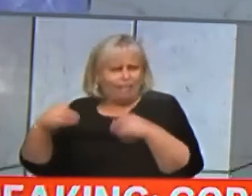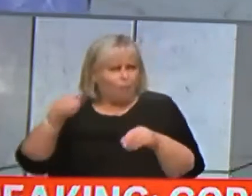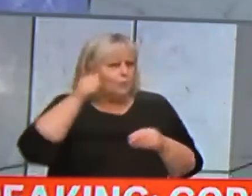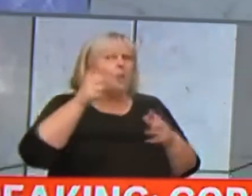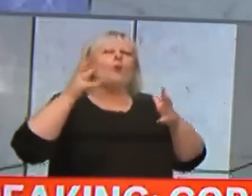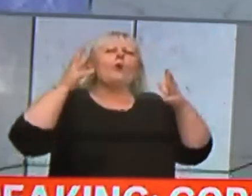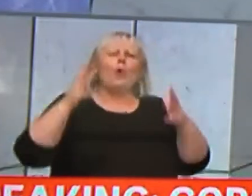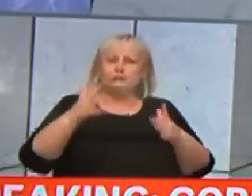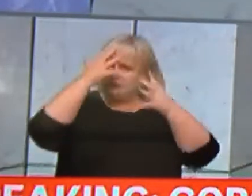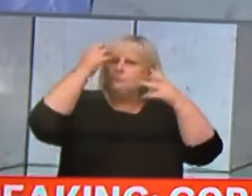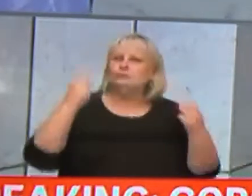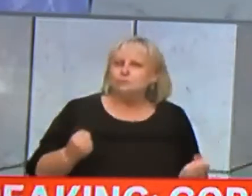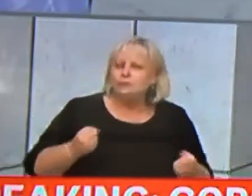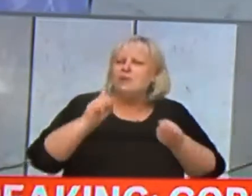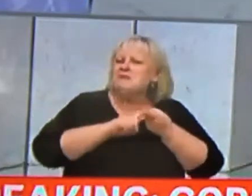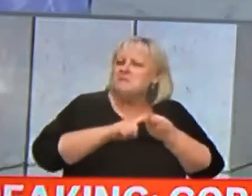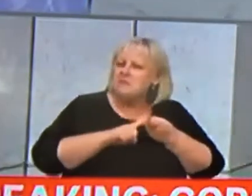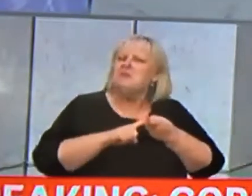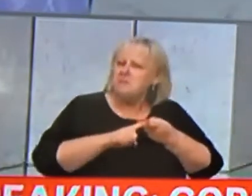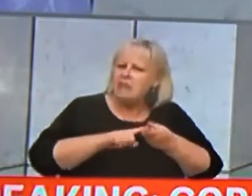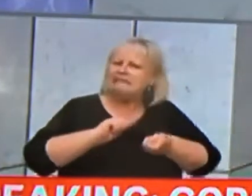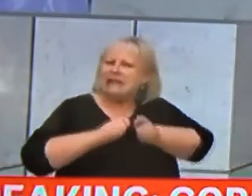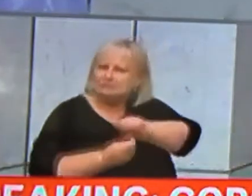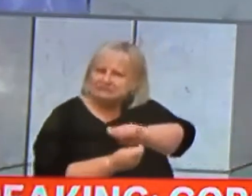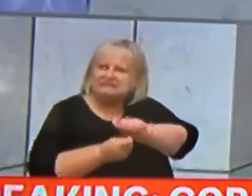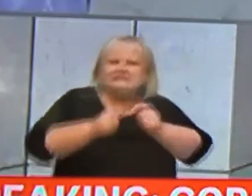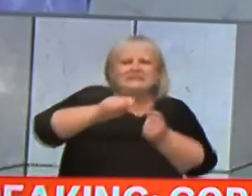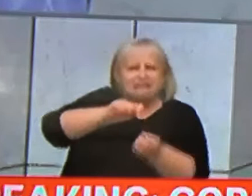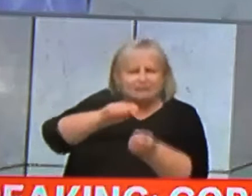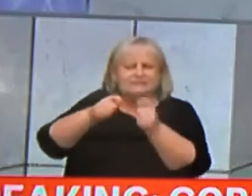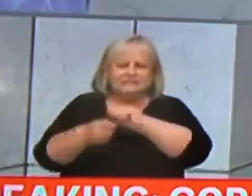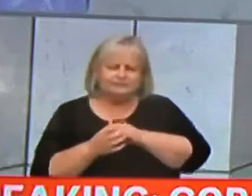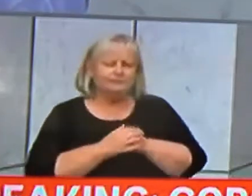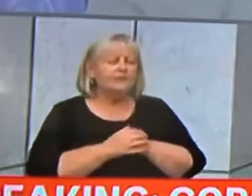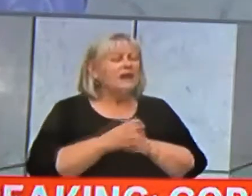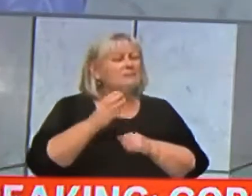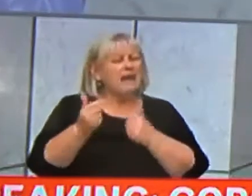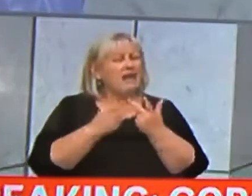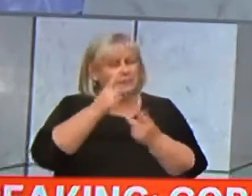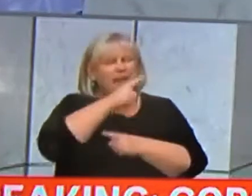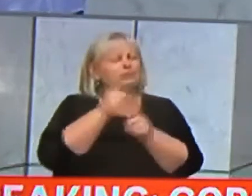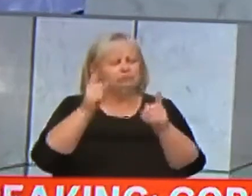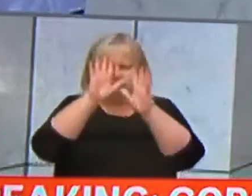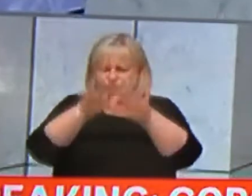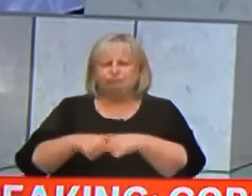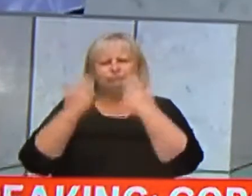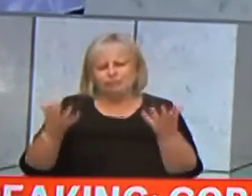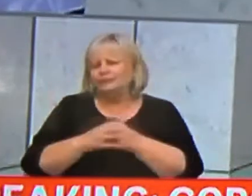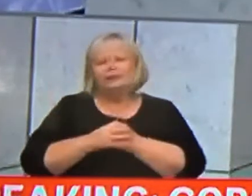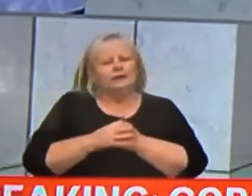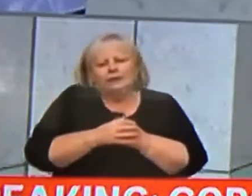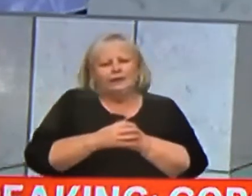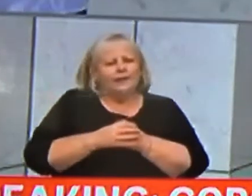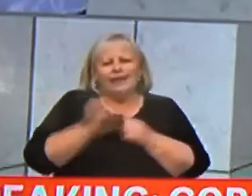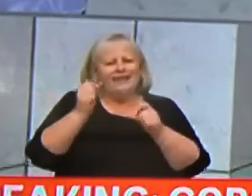significant strain and stress. But for many others, it has been devastating. There have been long queues.